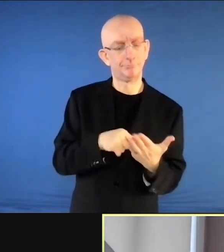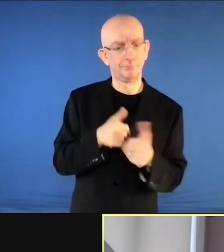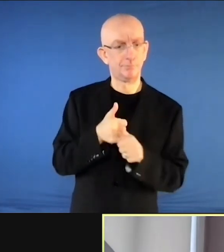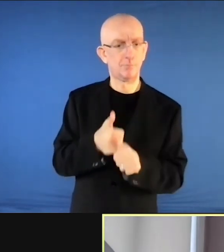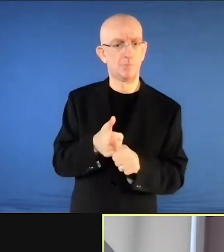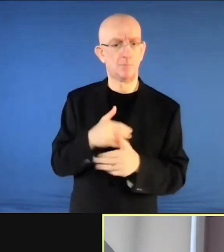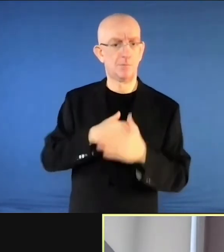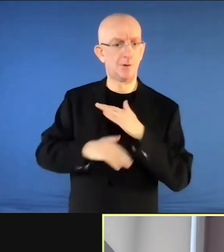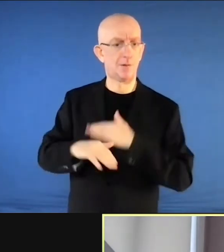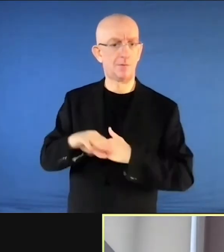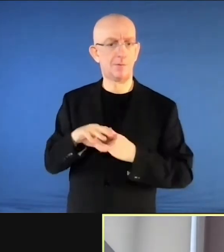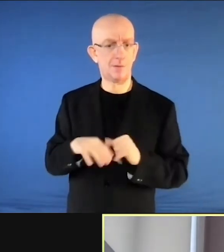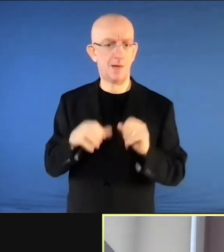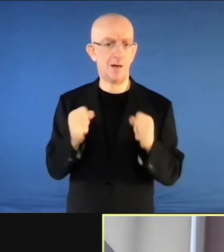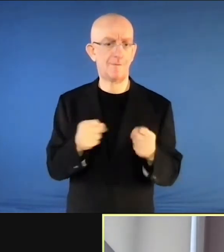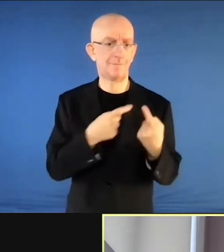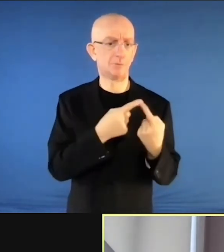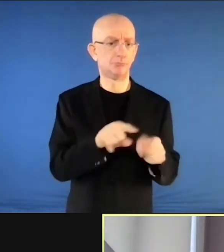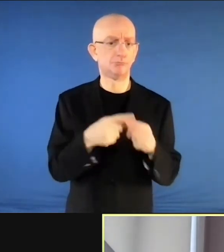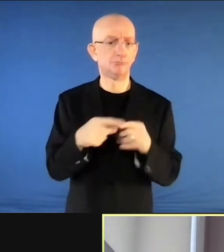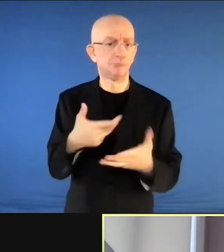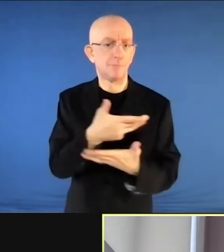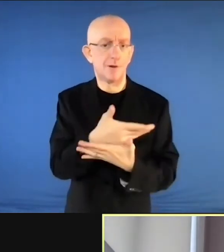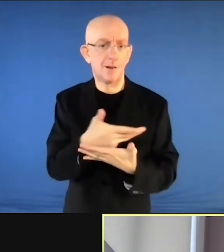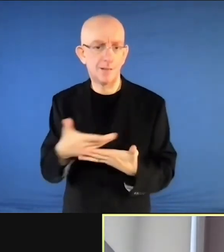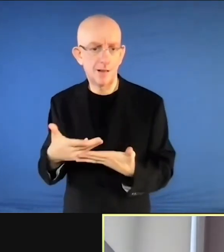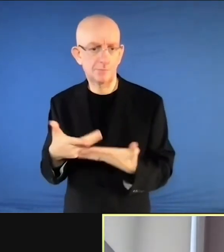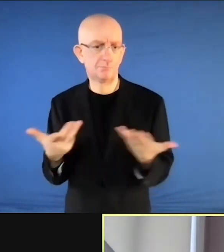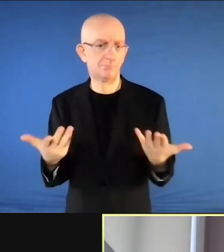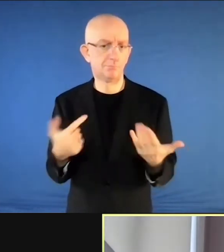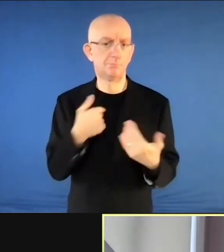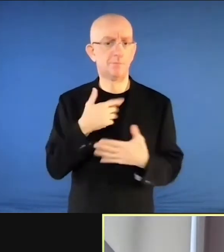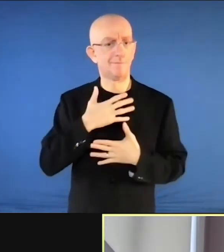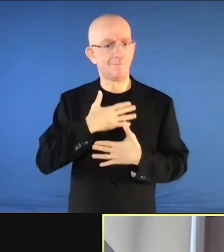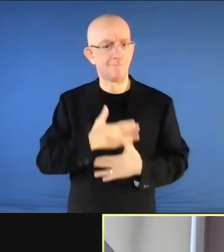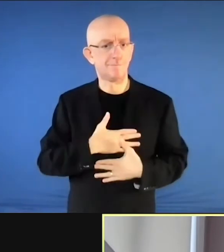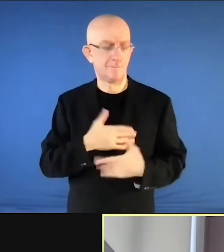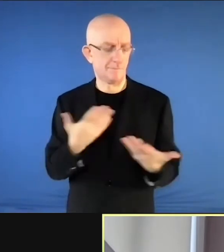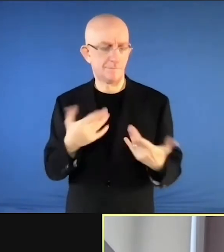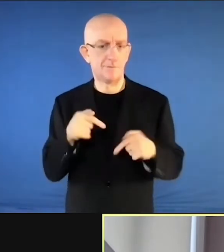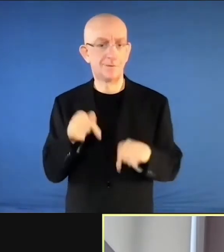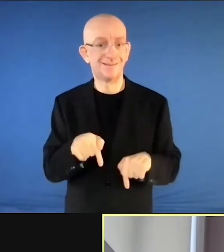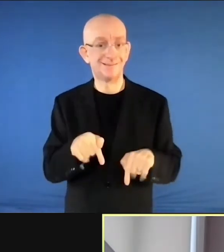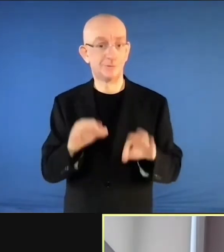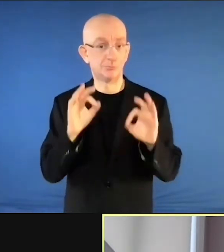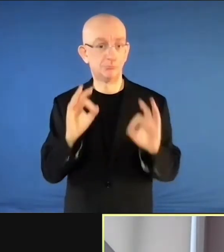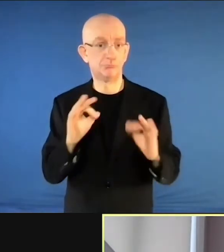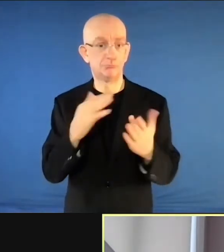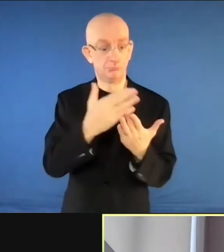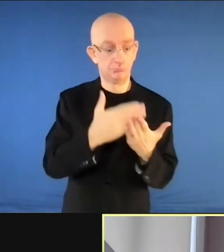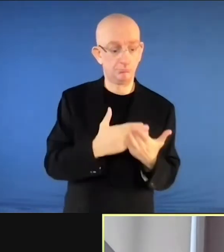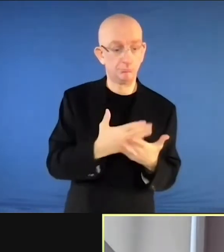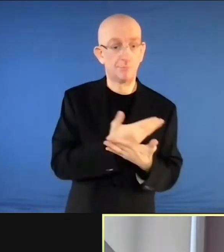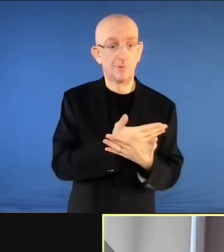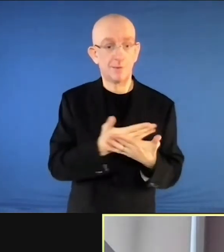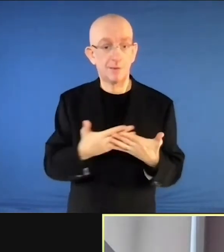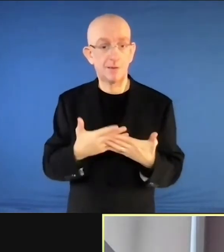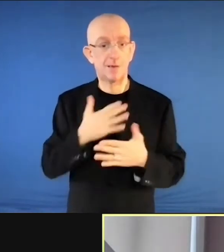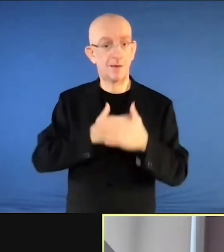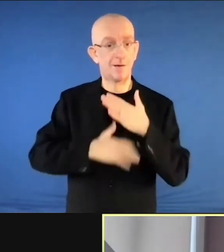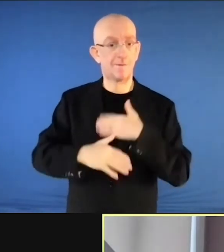several languages. This would be a first constructive step. And then our